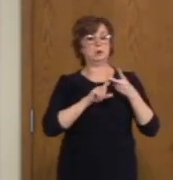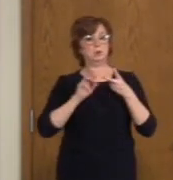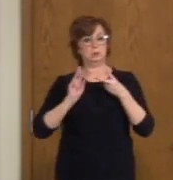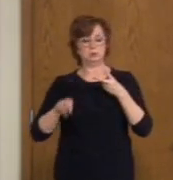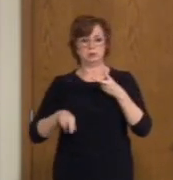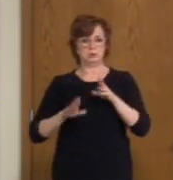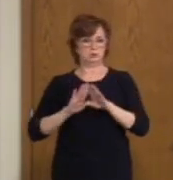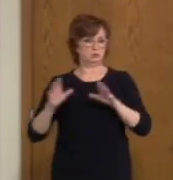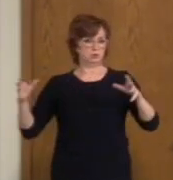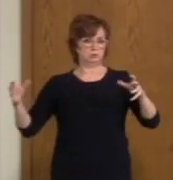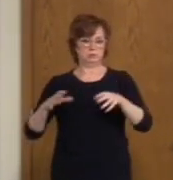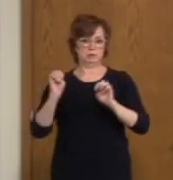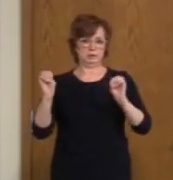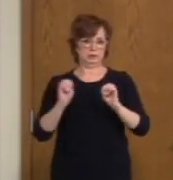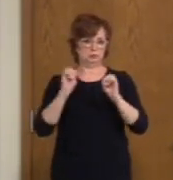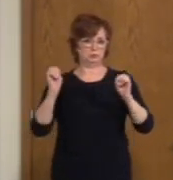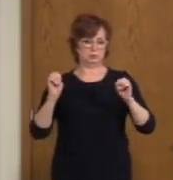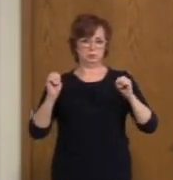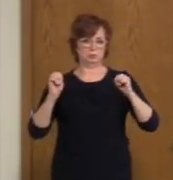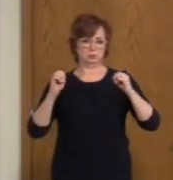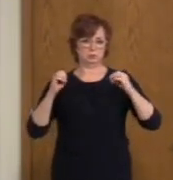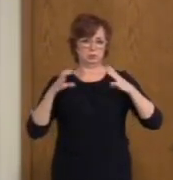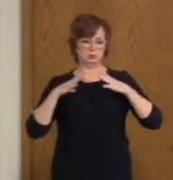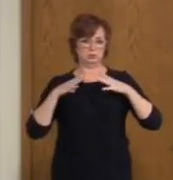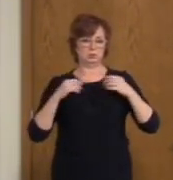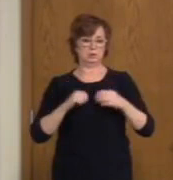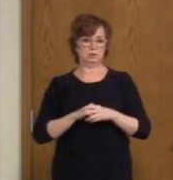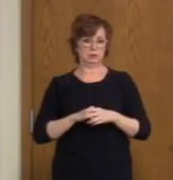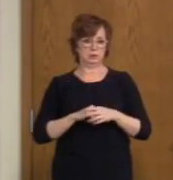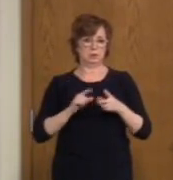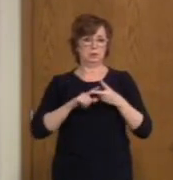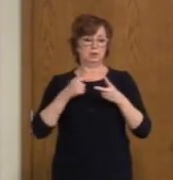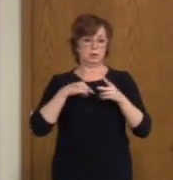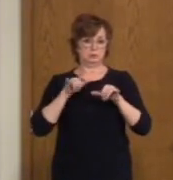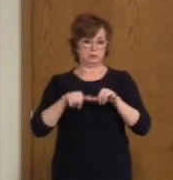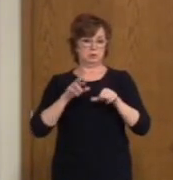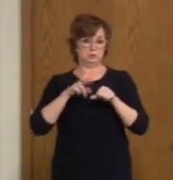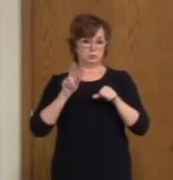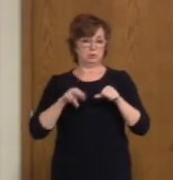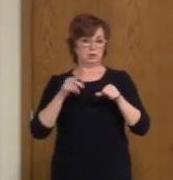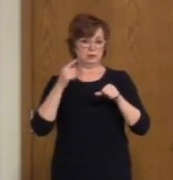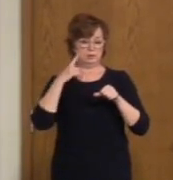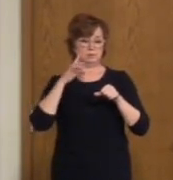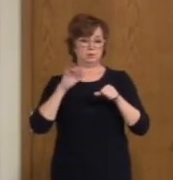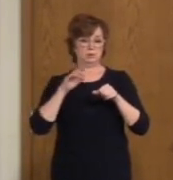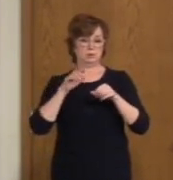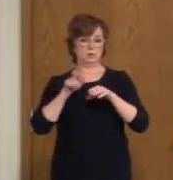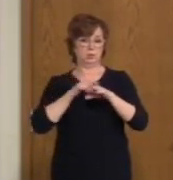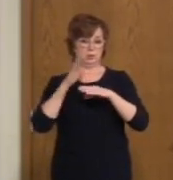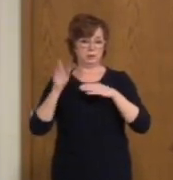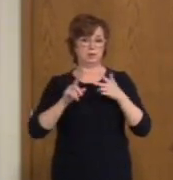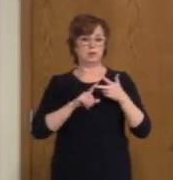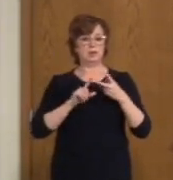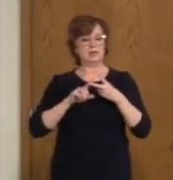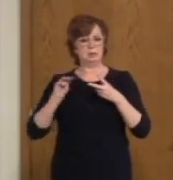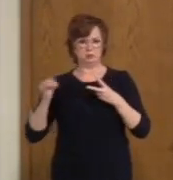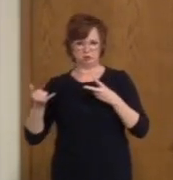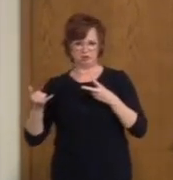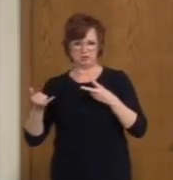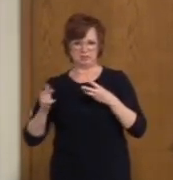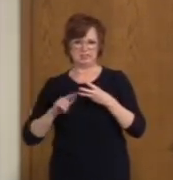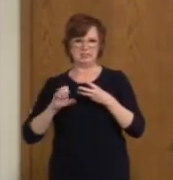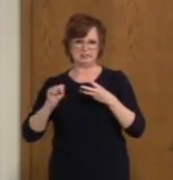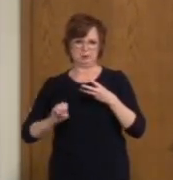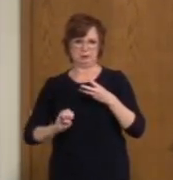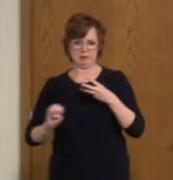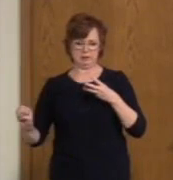that not to be happening. That's where I will be this weekend. And in the community of Moose Jaw, I would also, and the southeast, I would